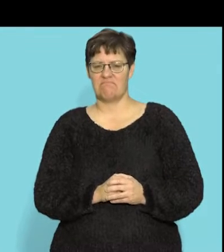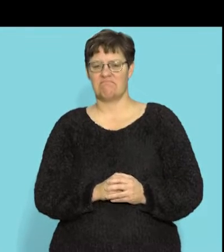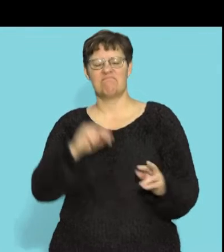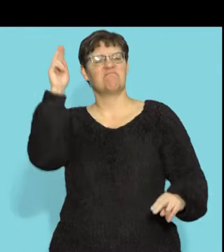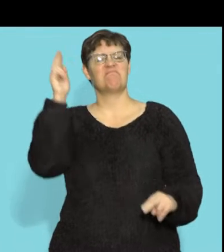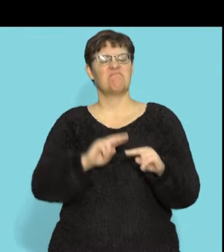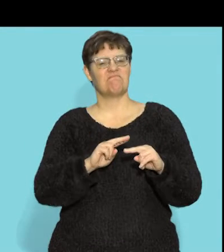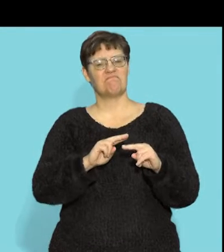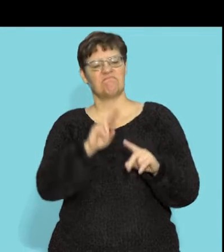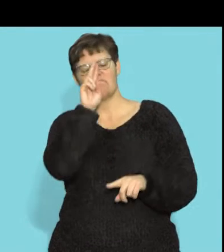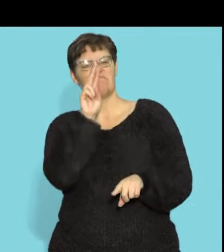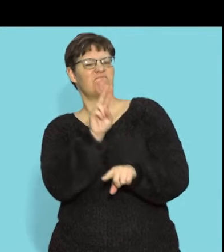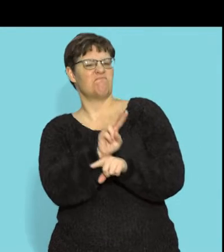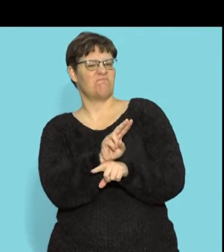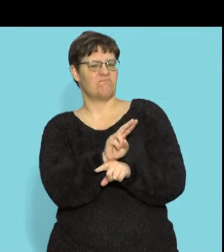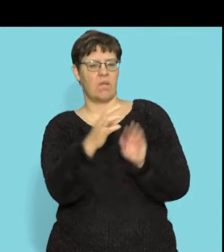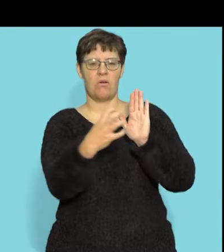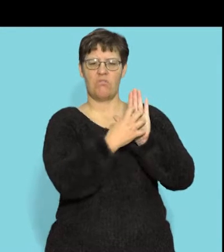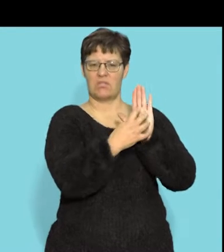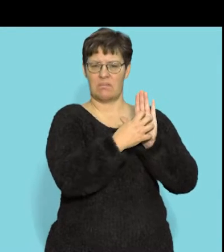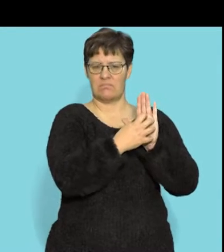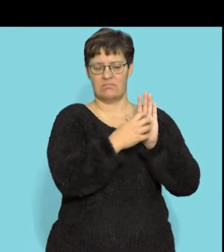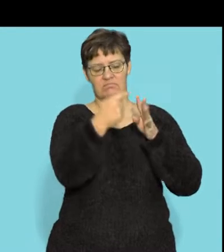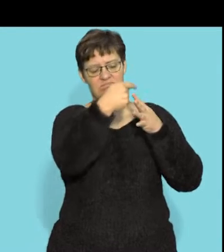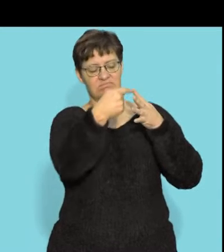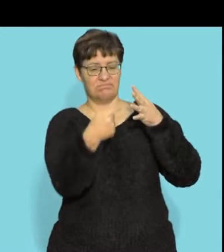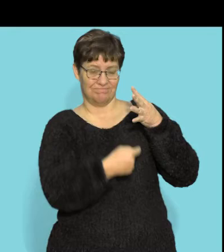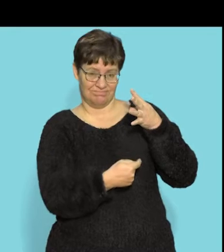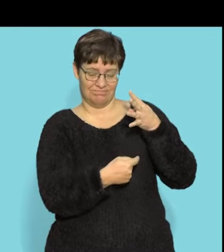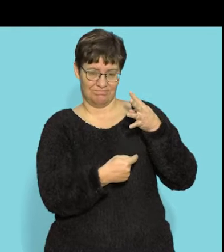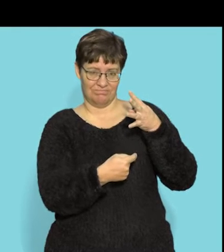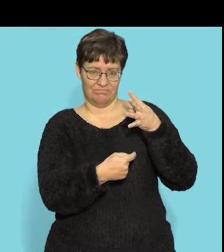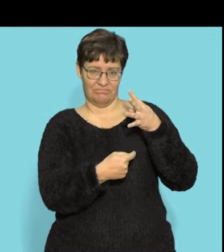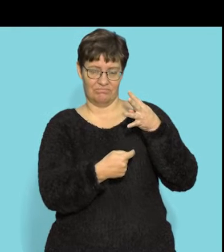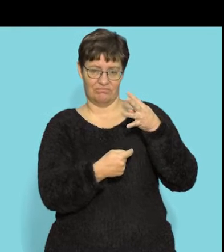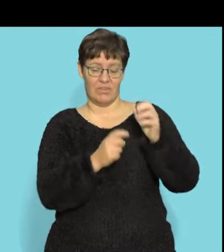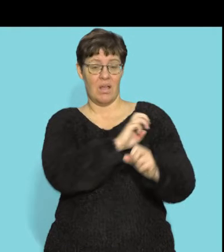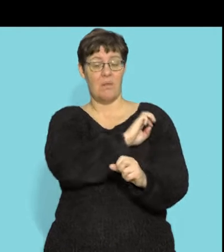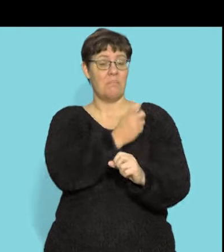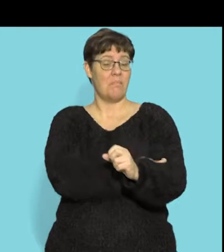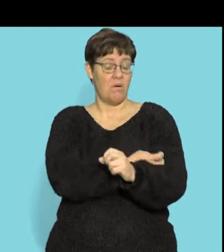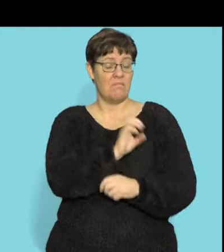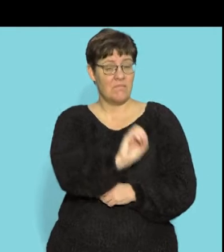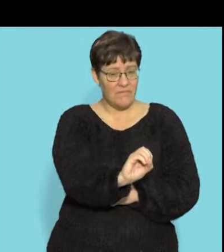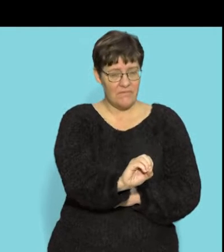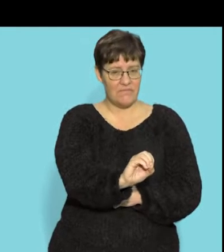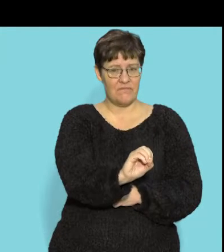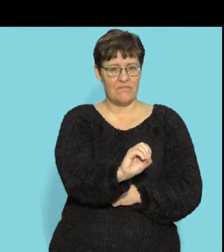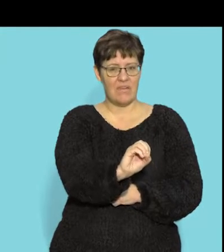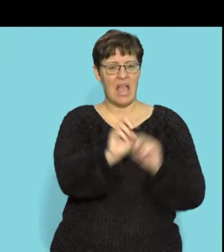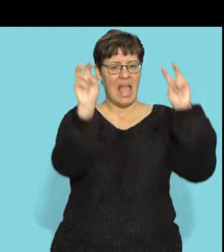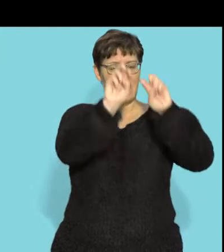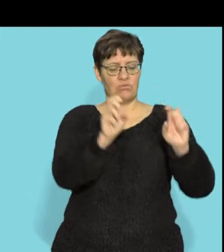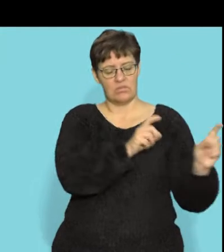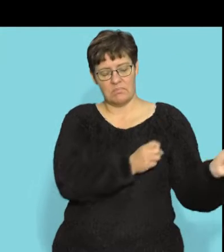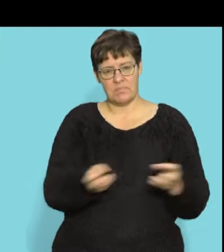Now, just a brief overview in terms of how the concept of power, falls into the knowledge